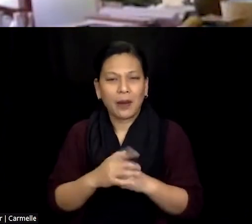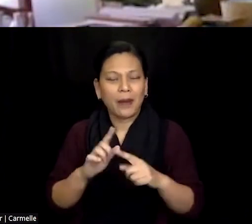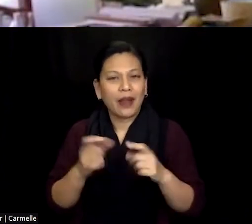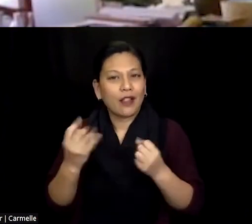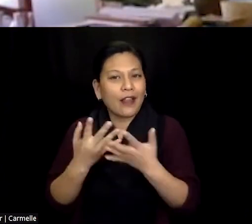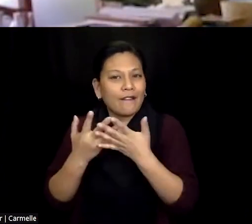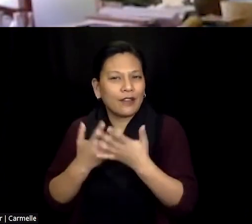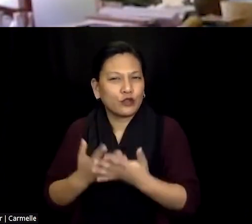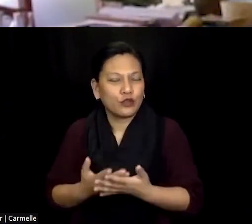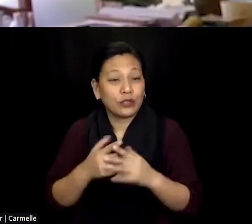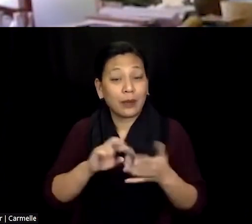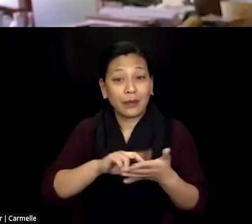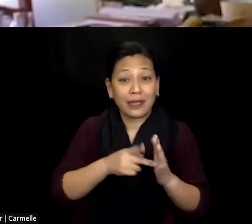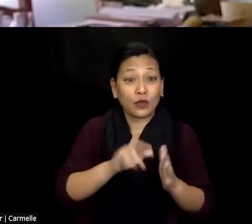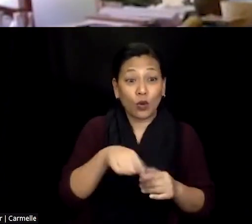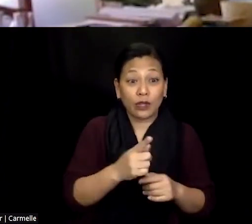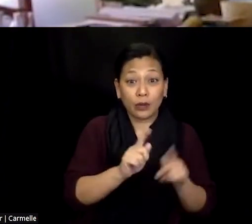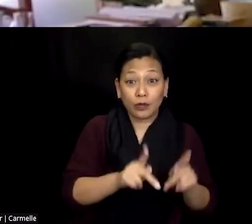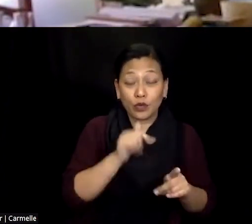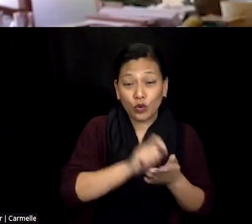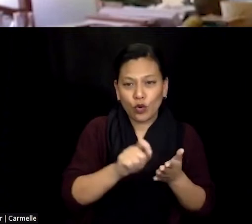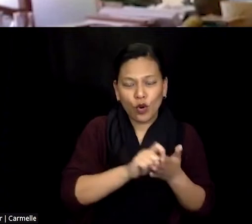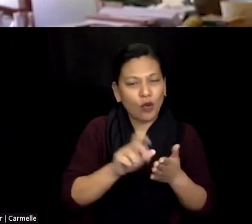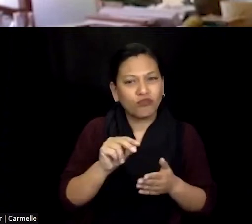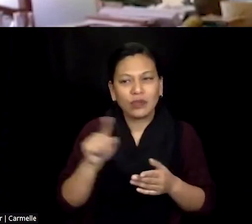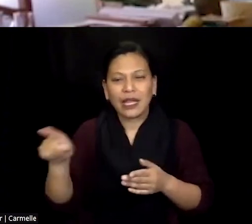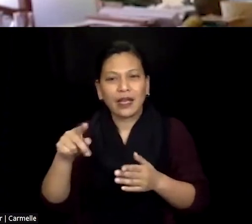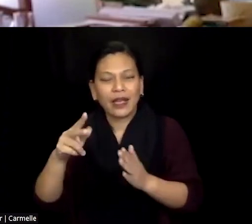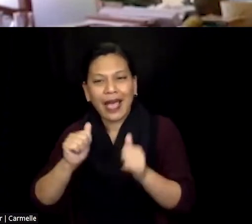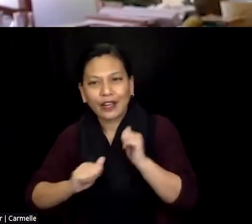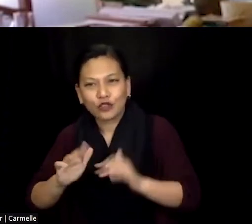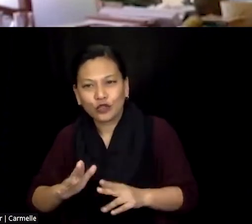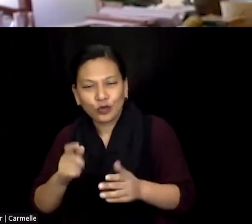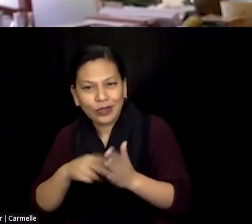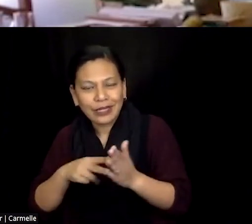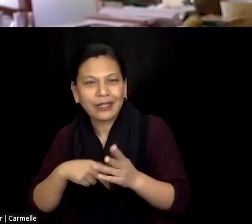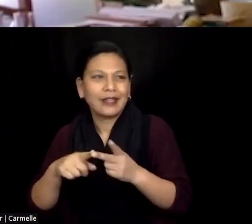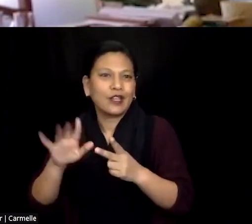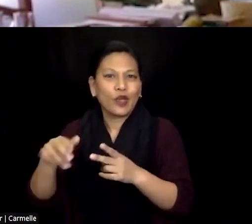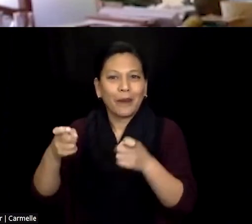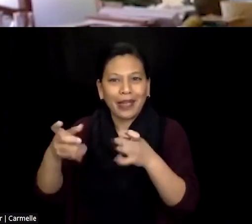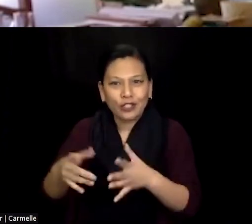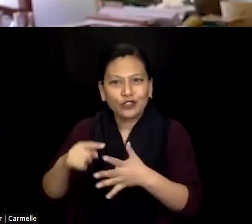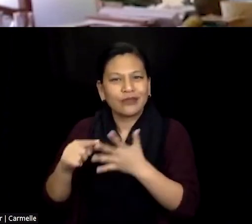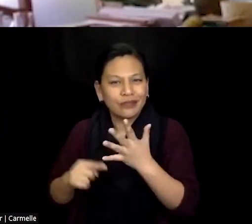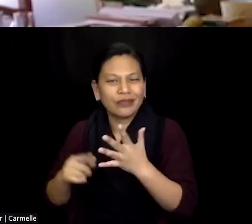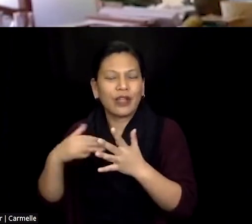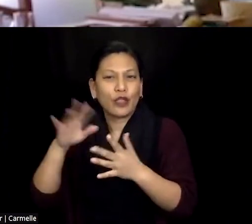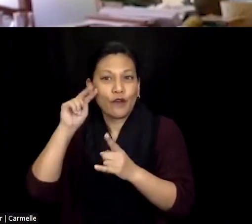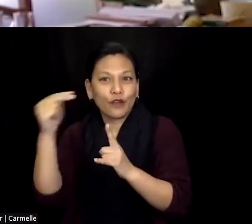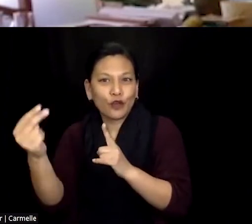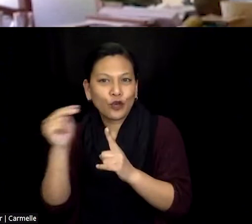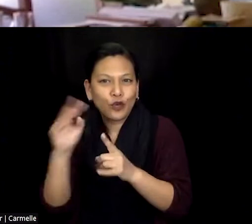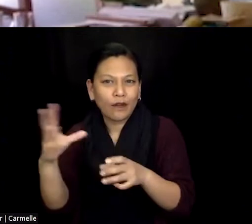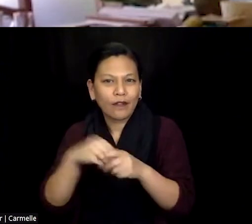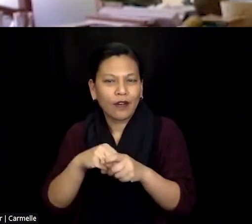it gets its teeth cut off. But I think really by not having big actors, you know, you can